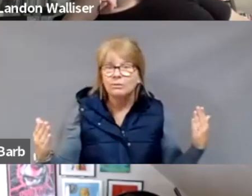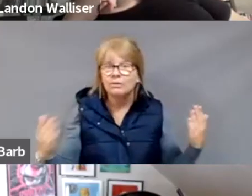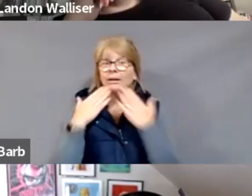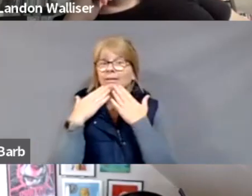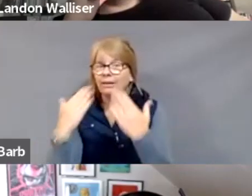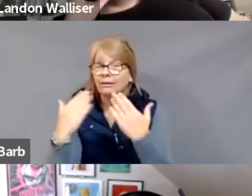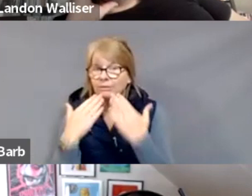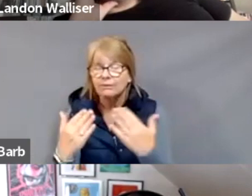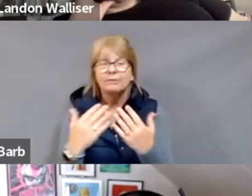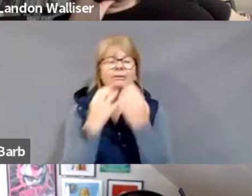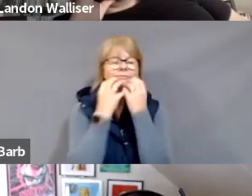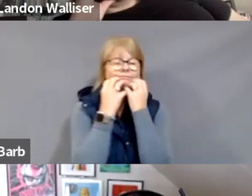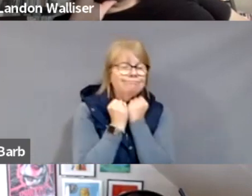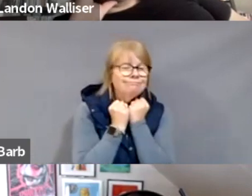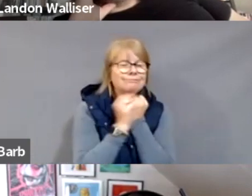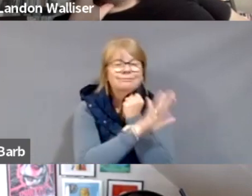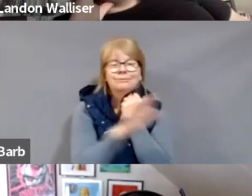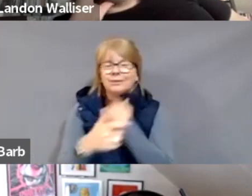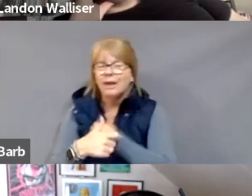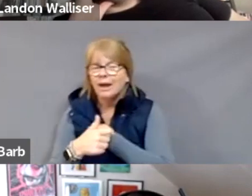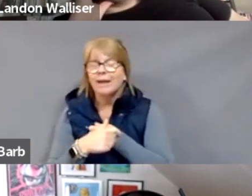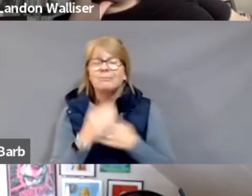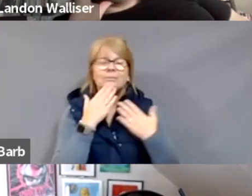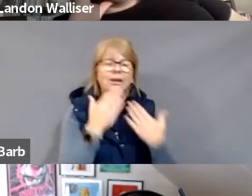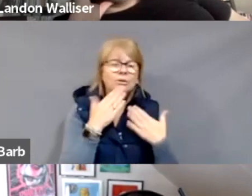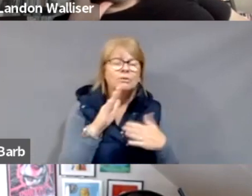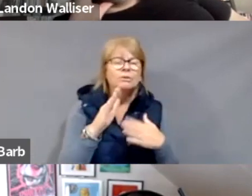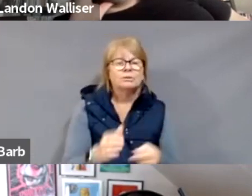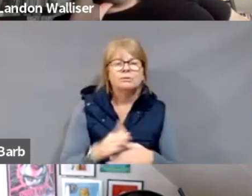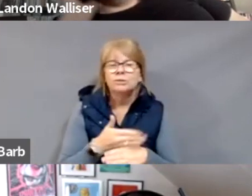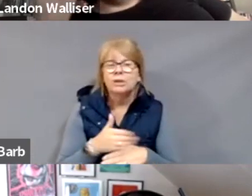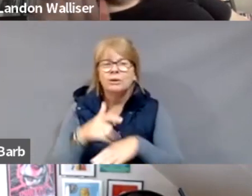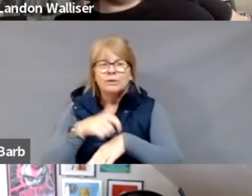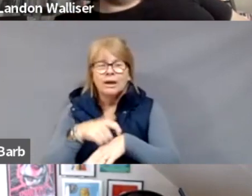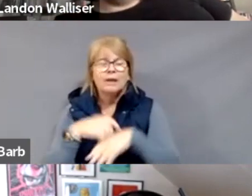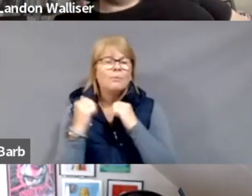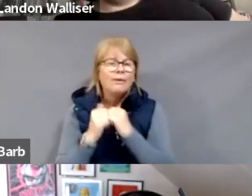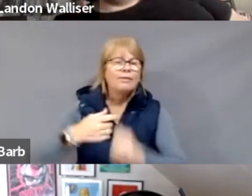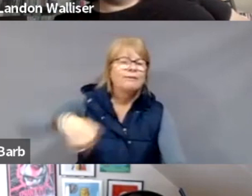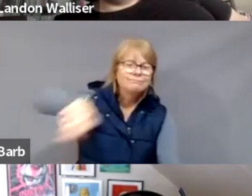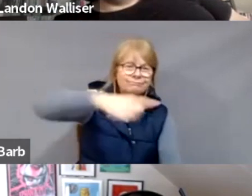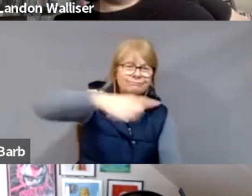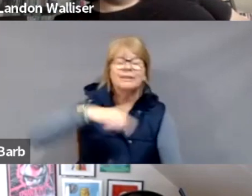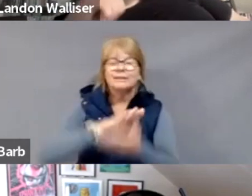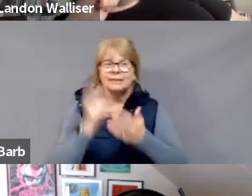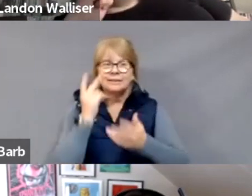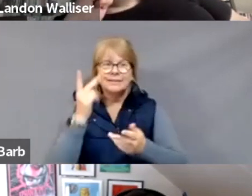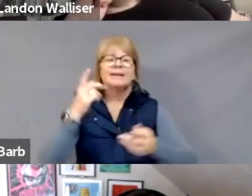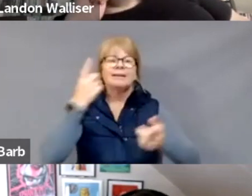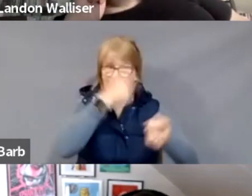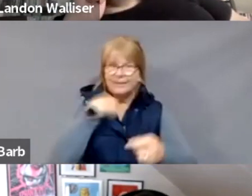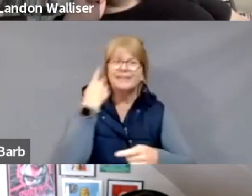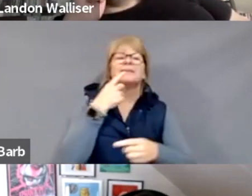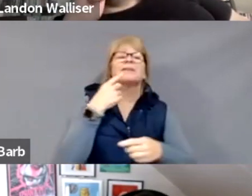I'm so grateful for your time, that you shared your important time, vital time with us. It's great to see familiar faces and